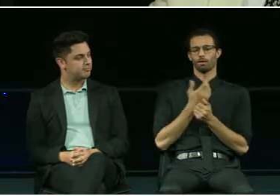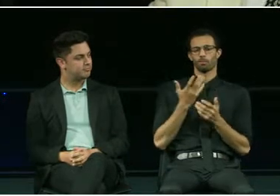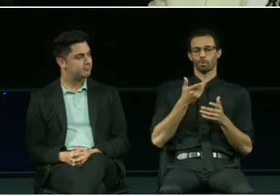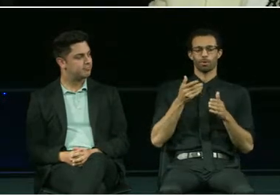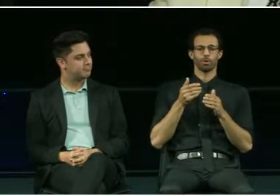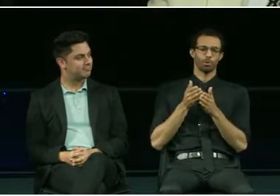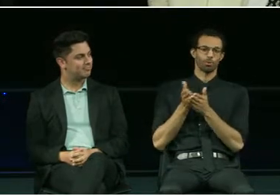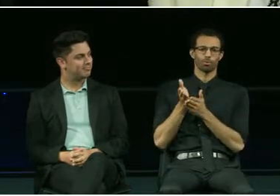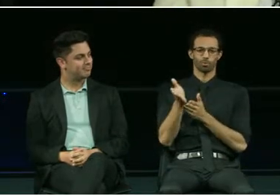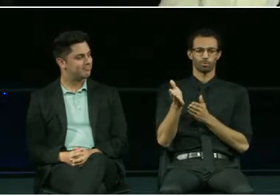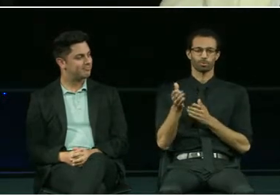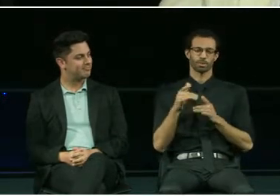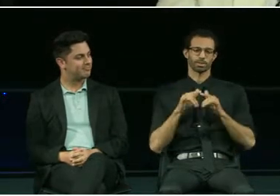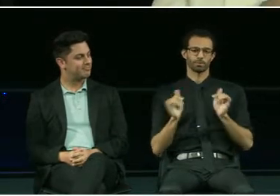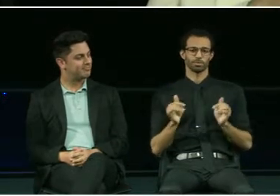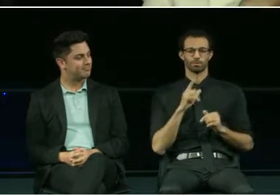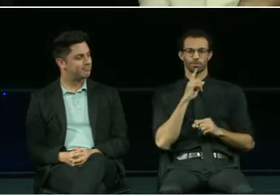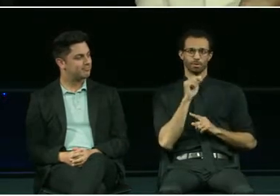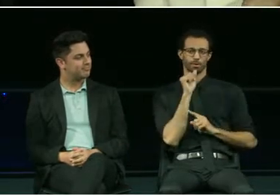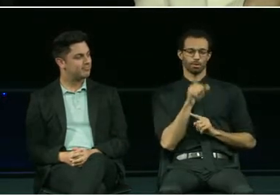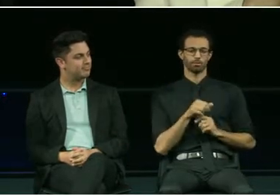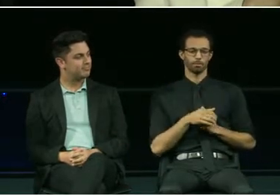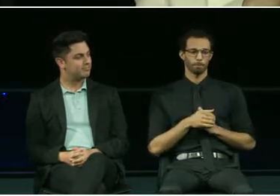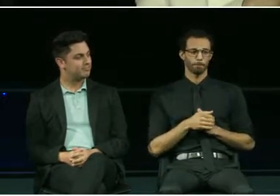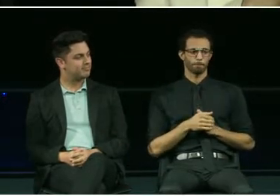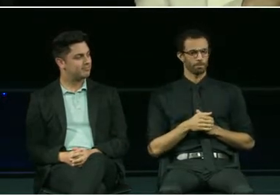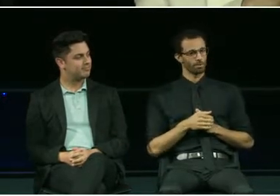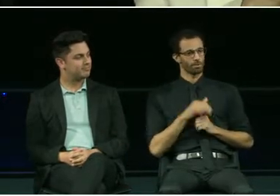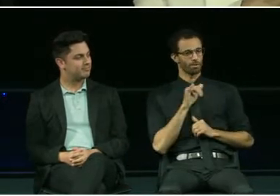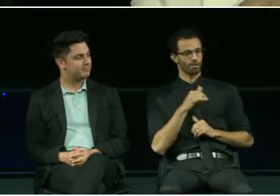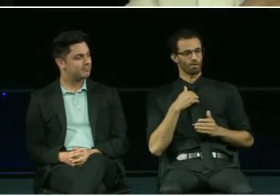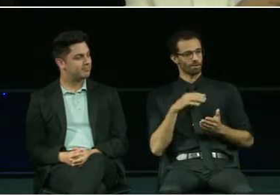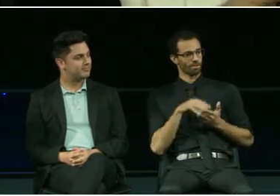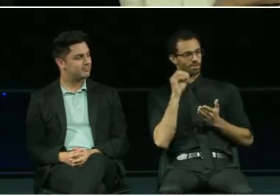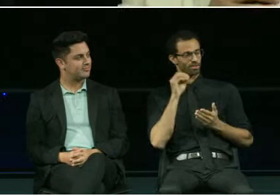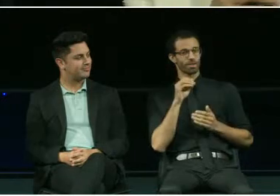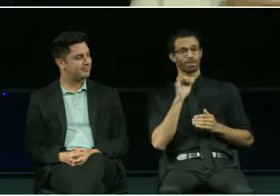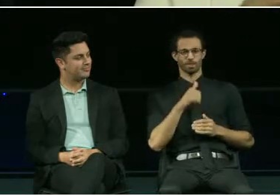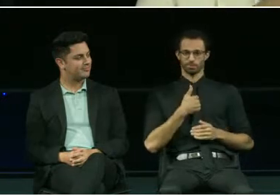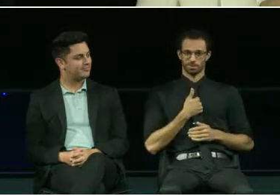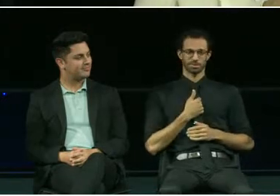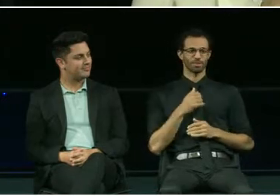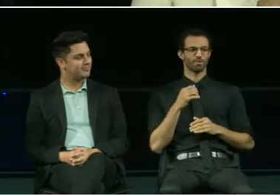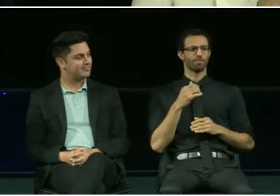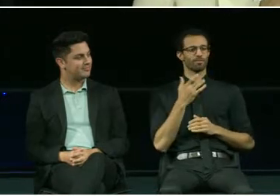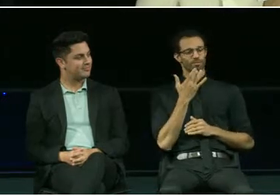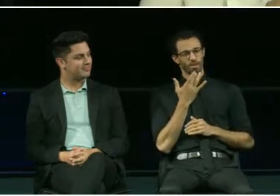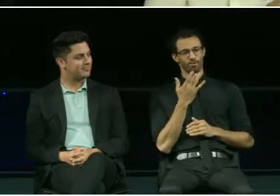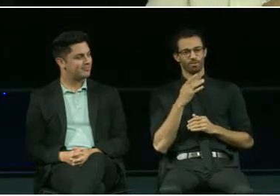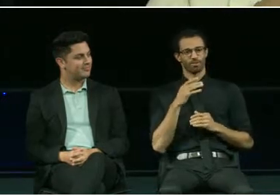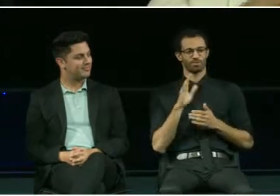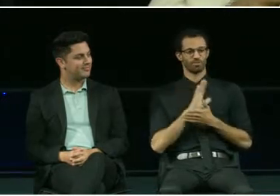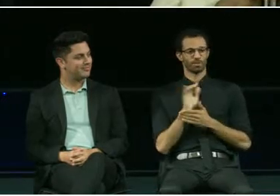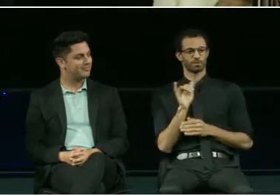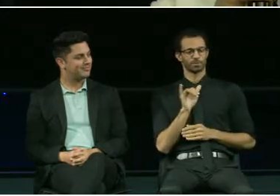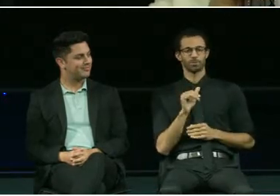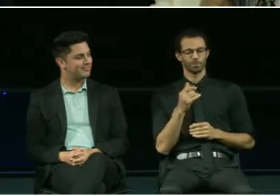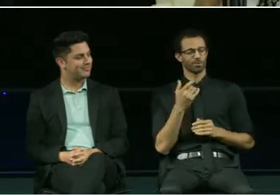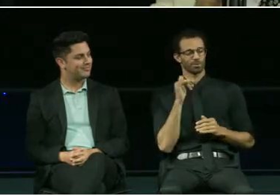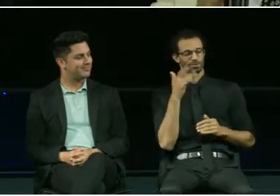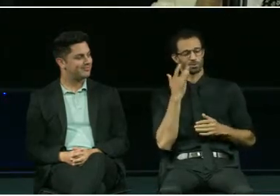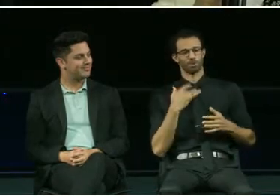yeah, I love that one. I never knew that, because that's one of my favorite films. No wonder we work so well together.